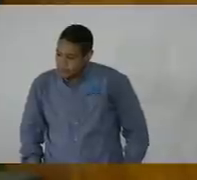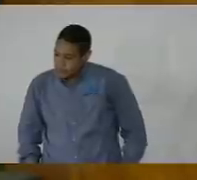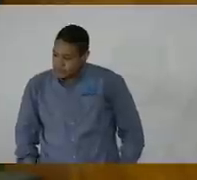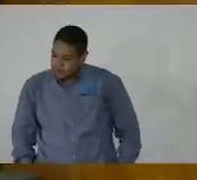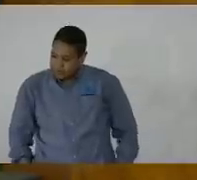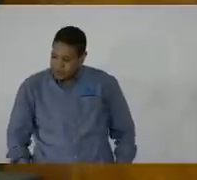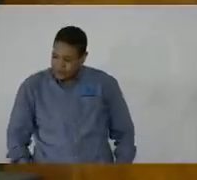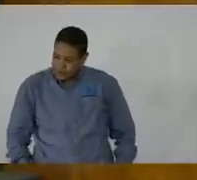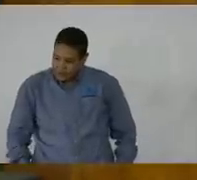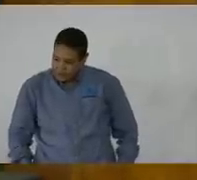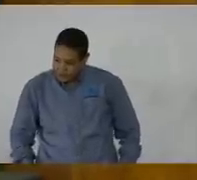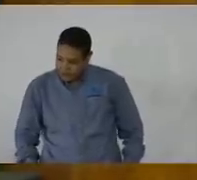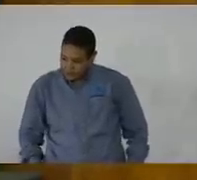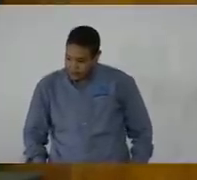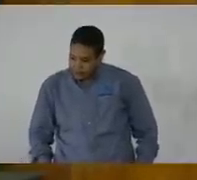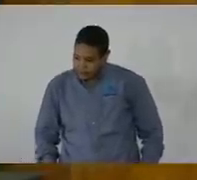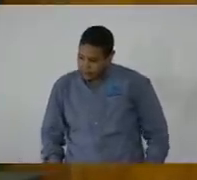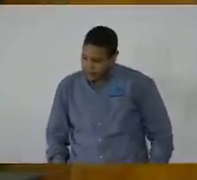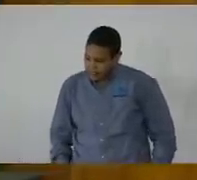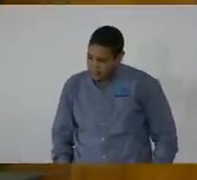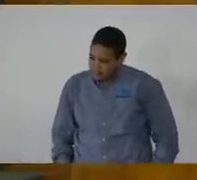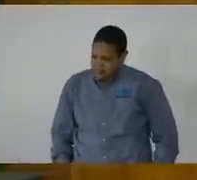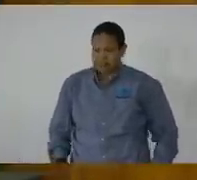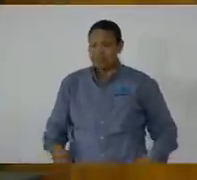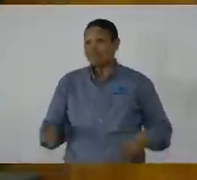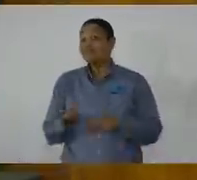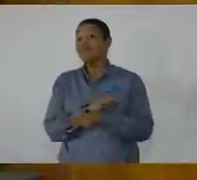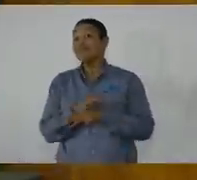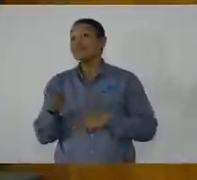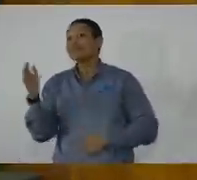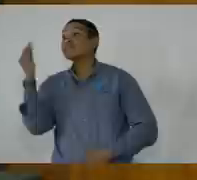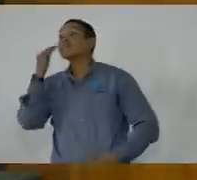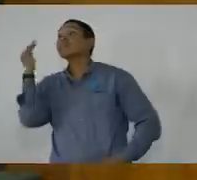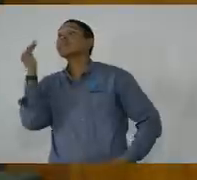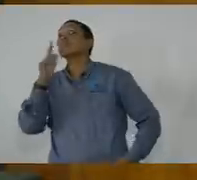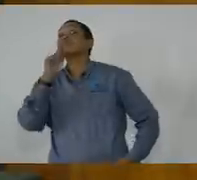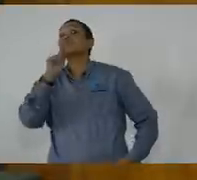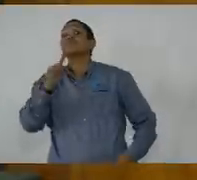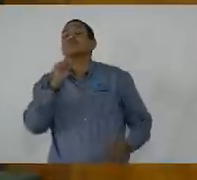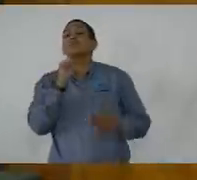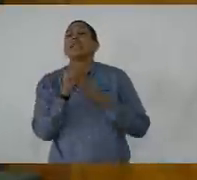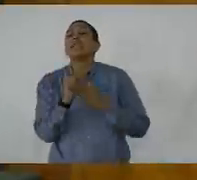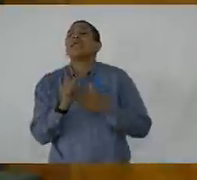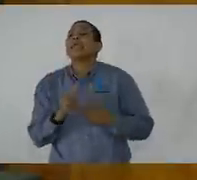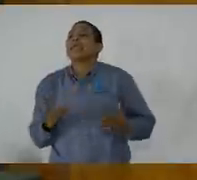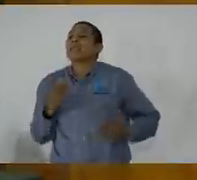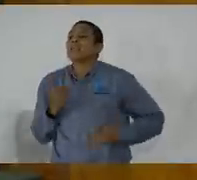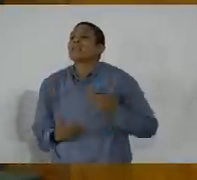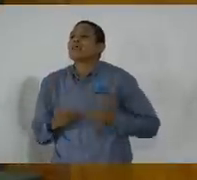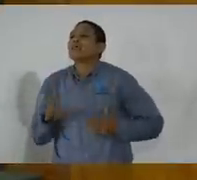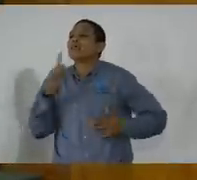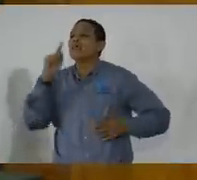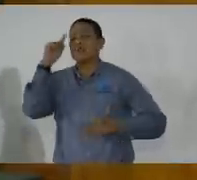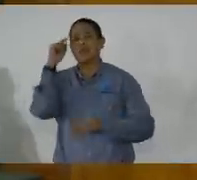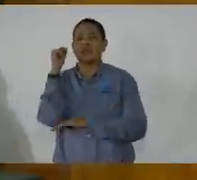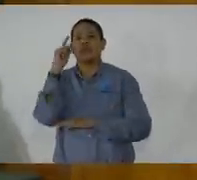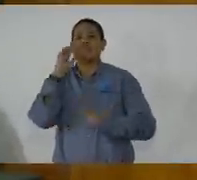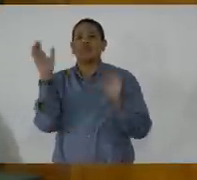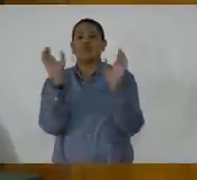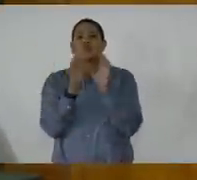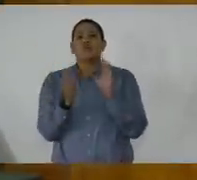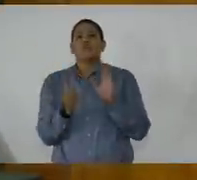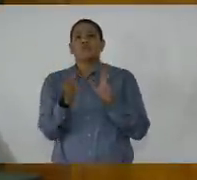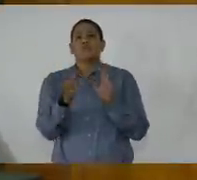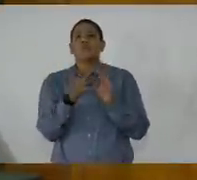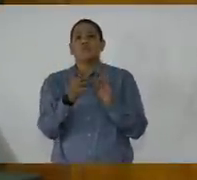as the ministry mandates, as the ministry mandated to lead the charge for certification